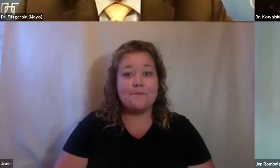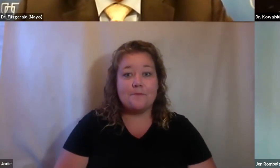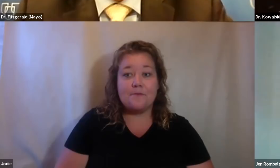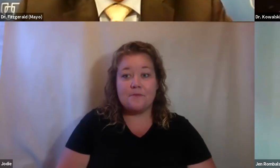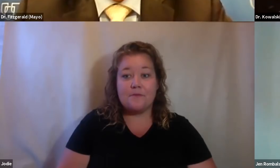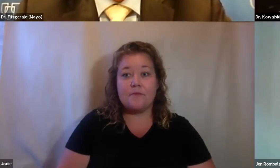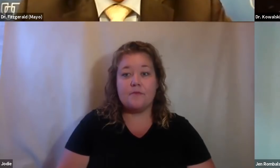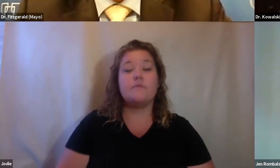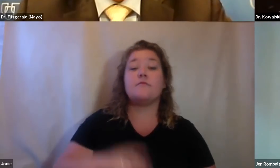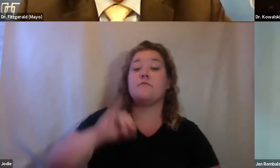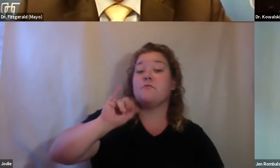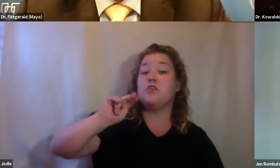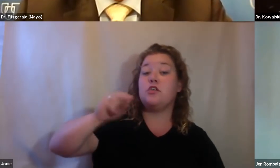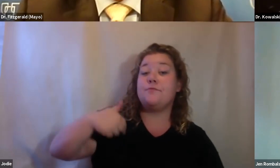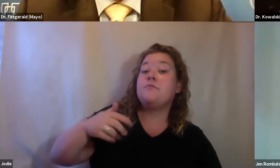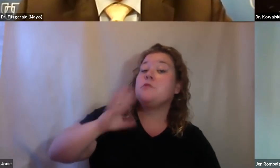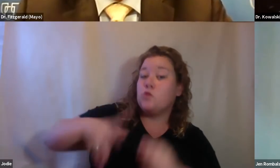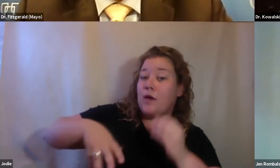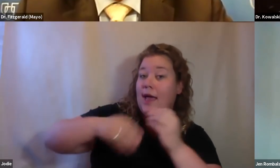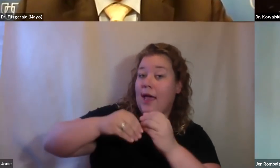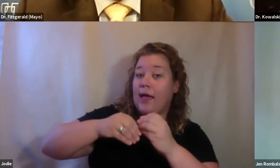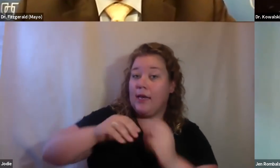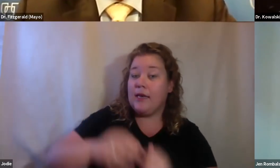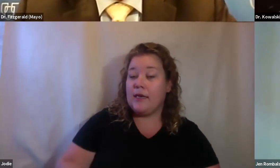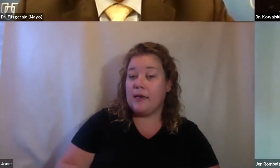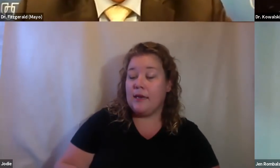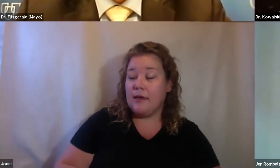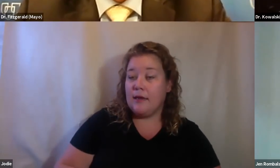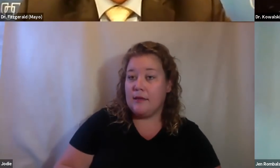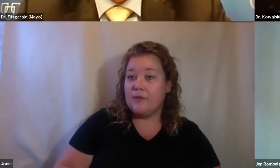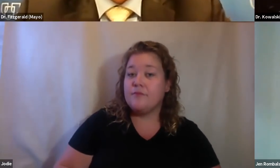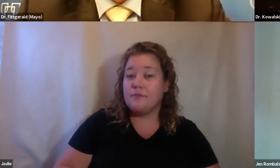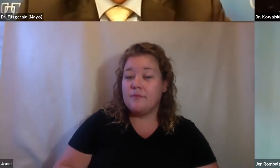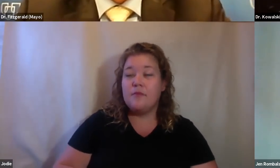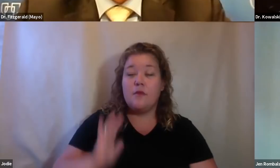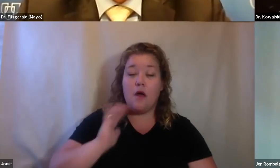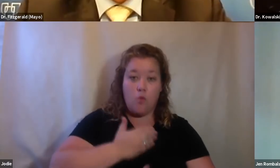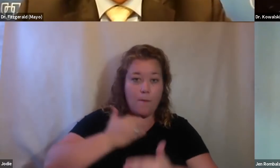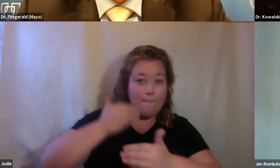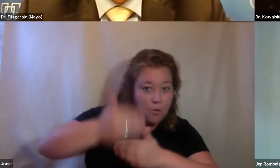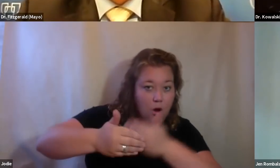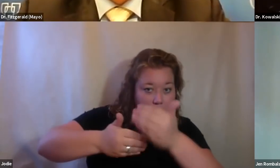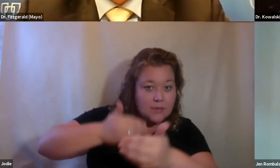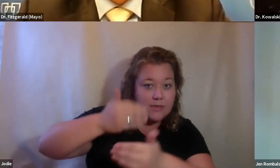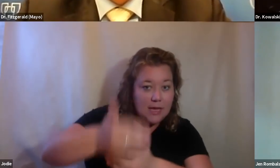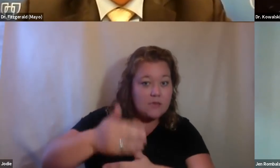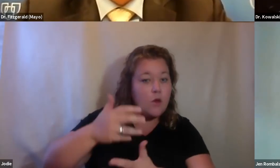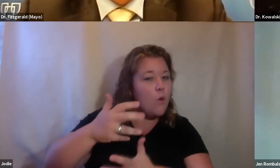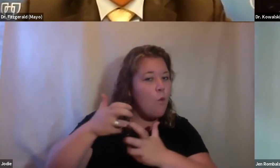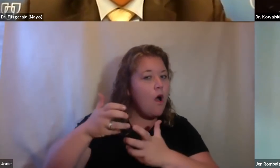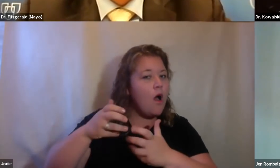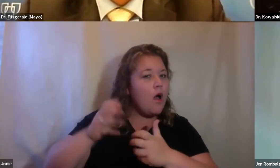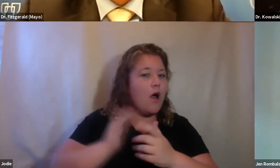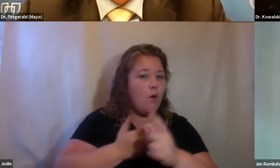And I will just add to that to say that one of the parts of this process is also to meet with a group of